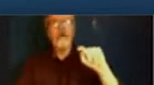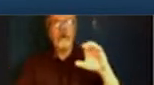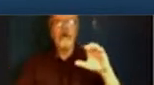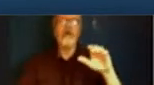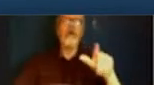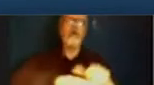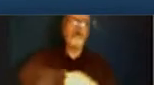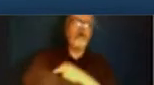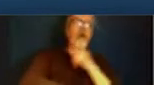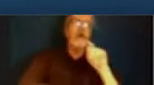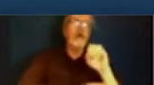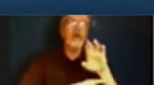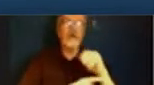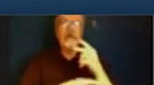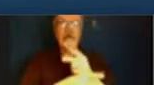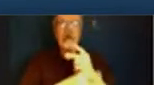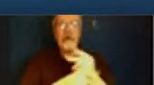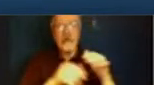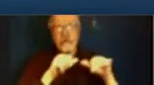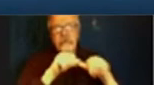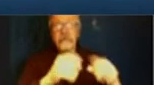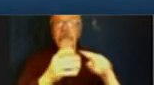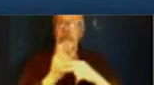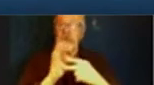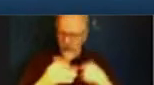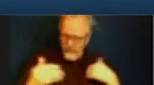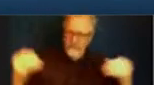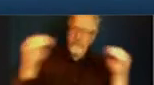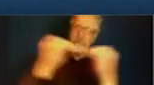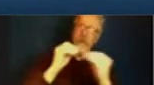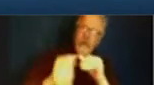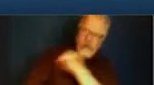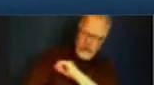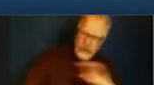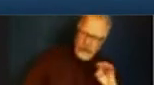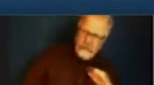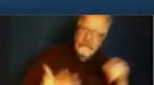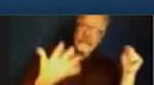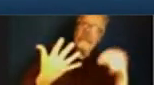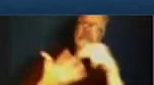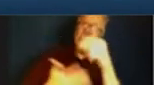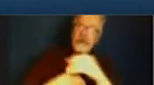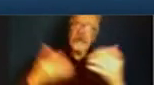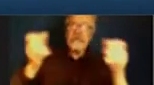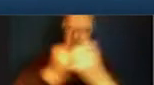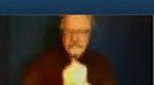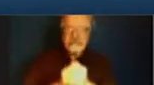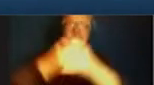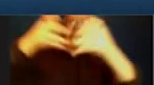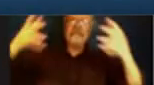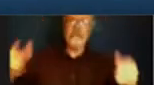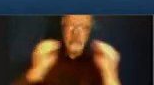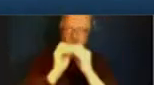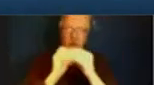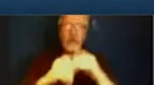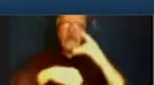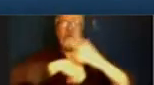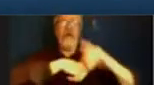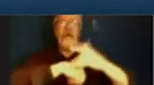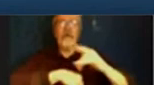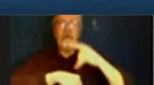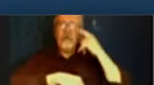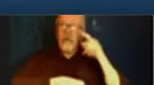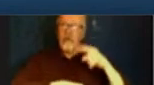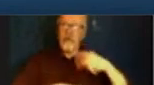enough staff in their doors so they can increase their staffing to have more long-term beds. So in my budget, I've proposed dollars